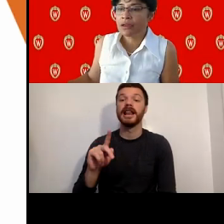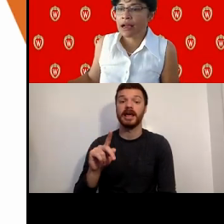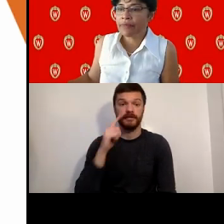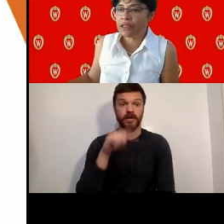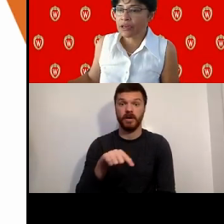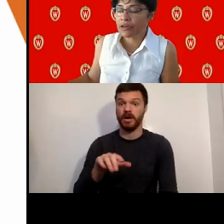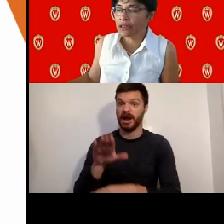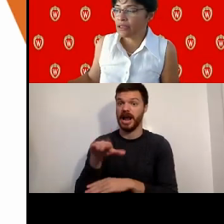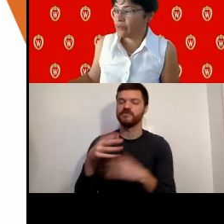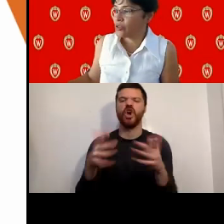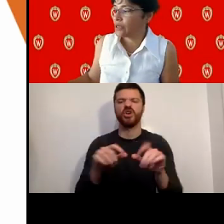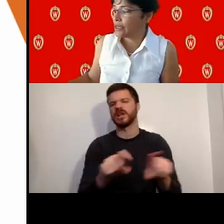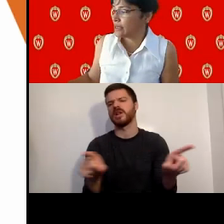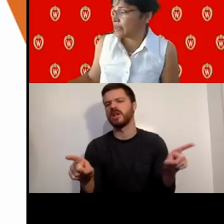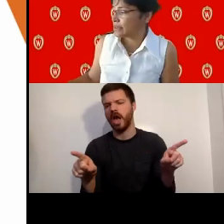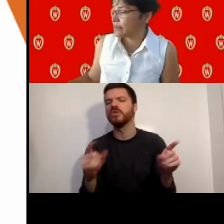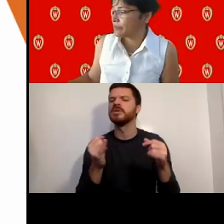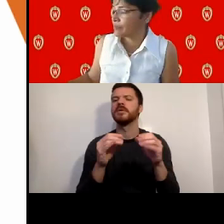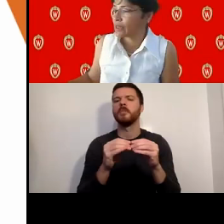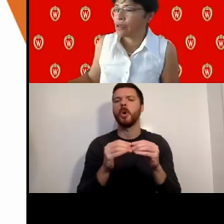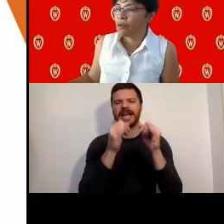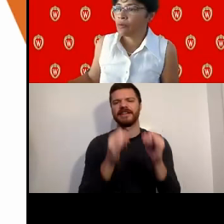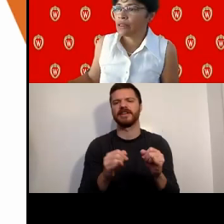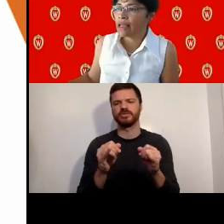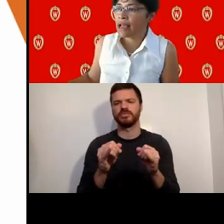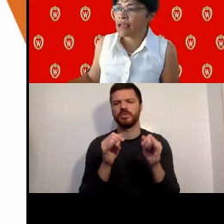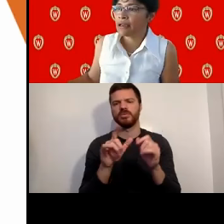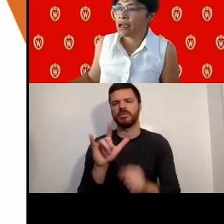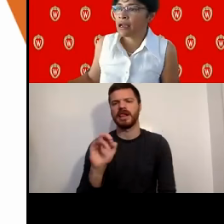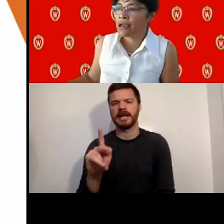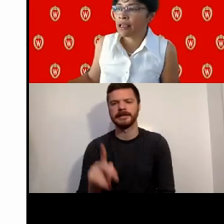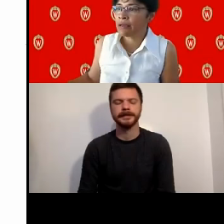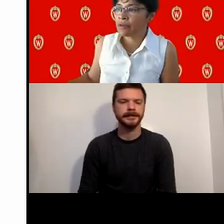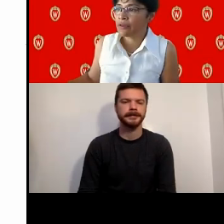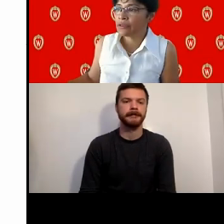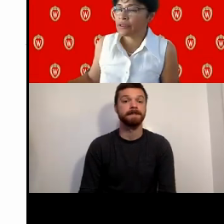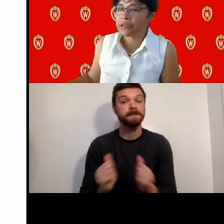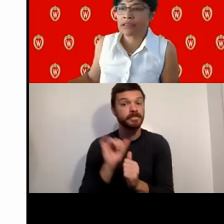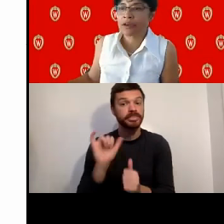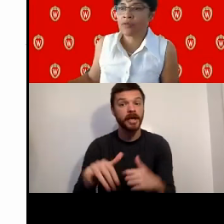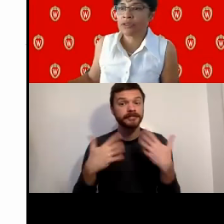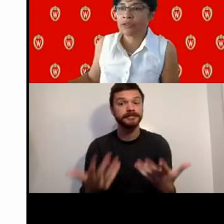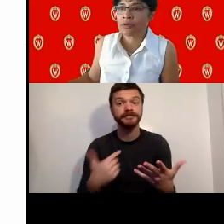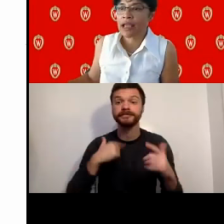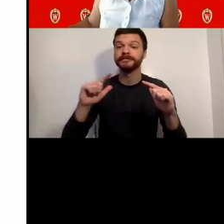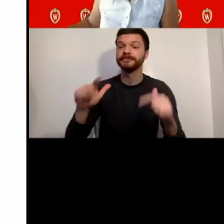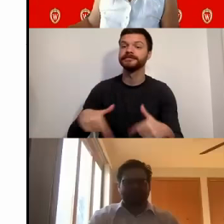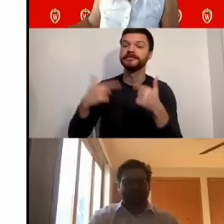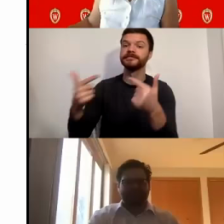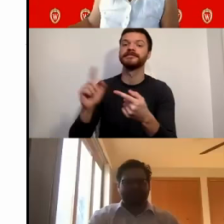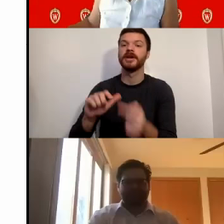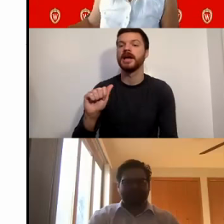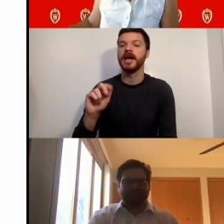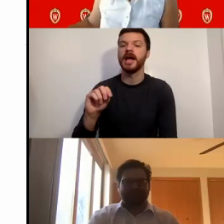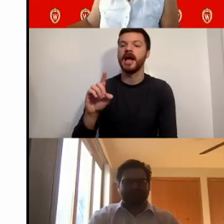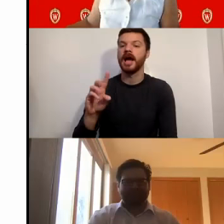you. These are all individualized links. With that, I am going to turn it over to Andrew.